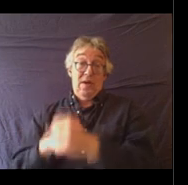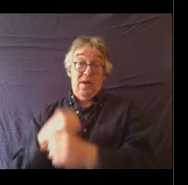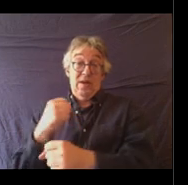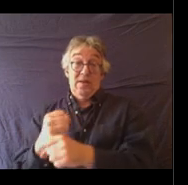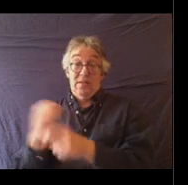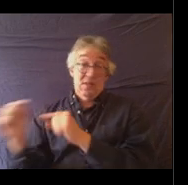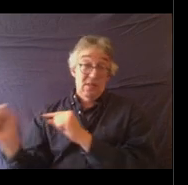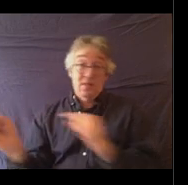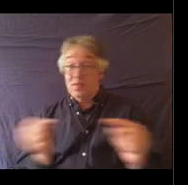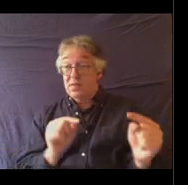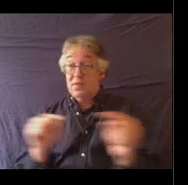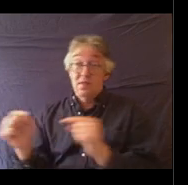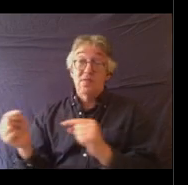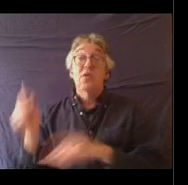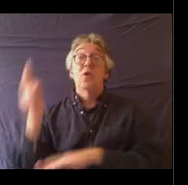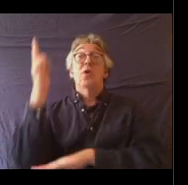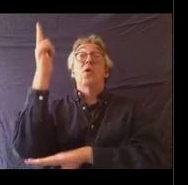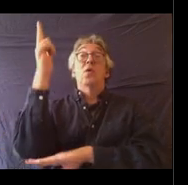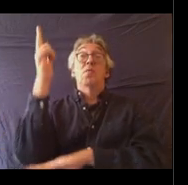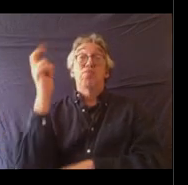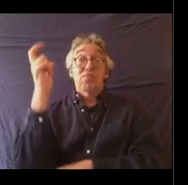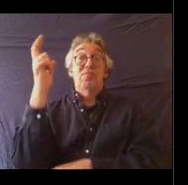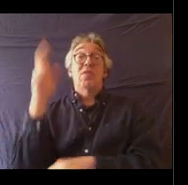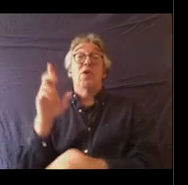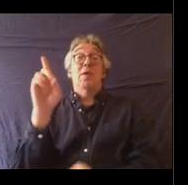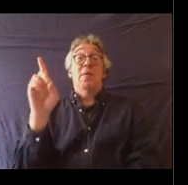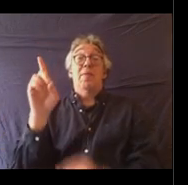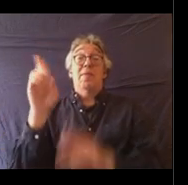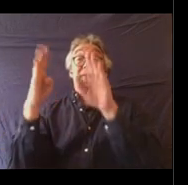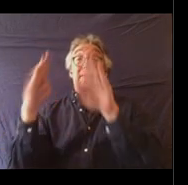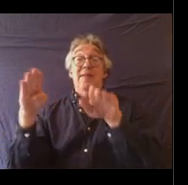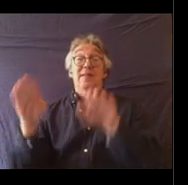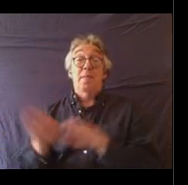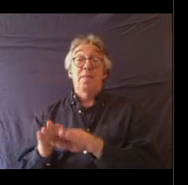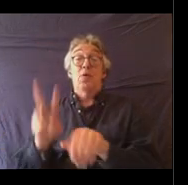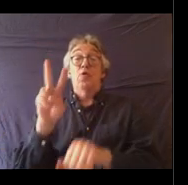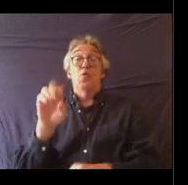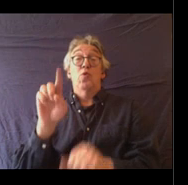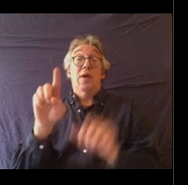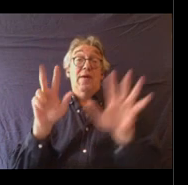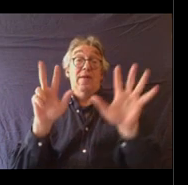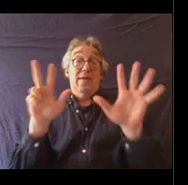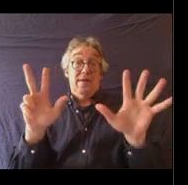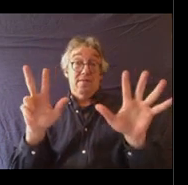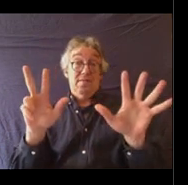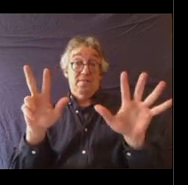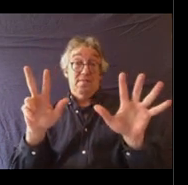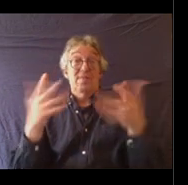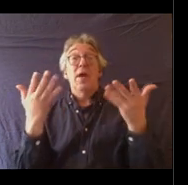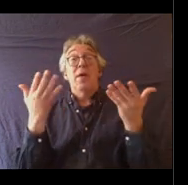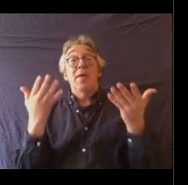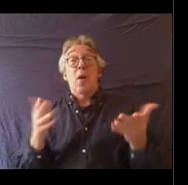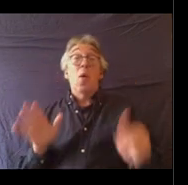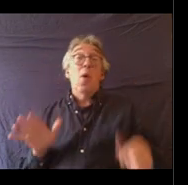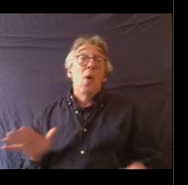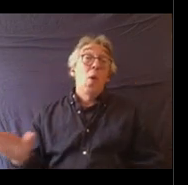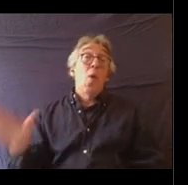on December 2018. Now we're on transposition period. So all the member states, as you know, a directive is